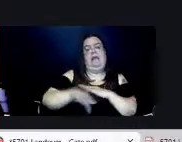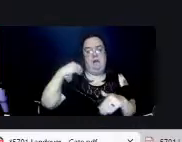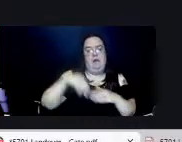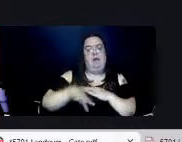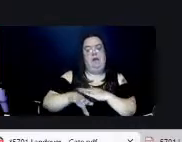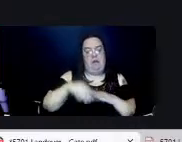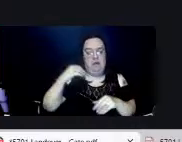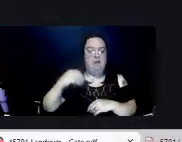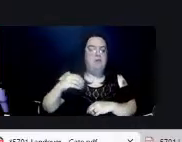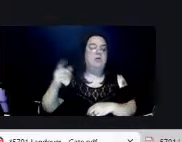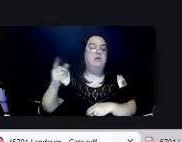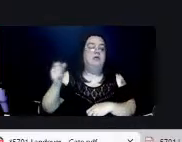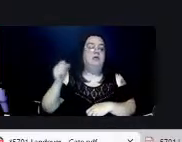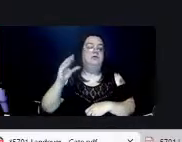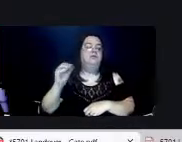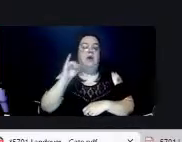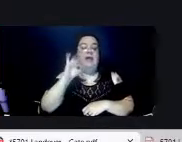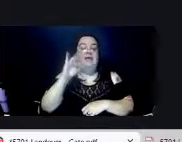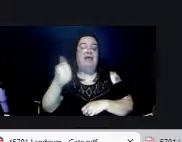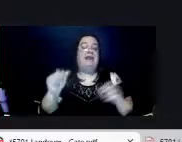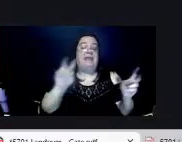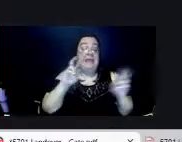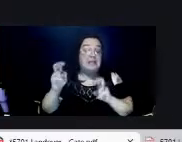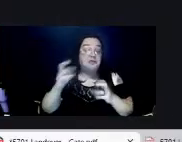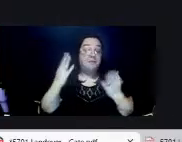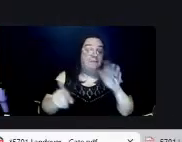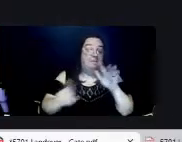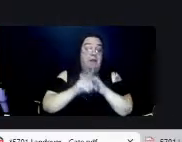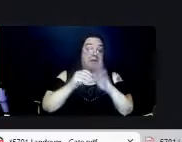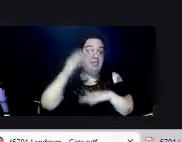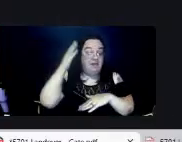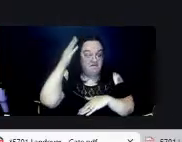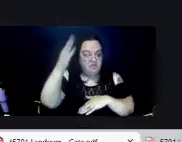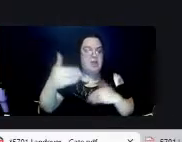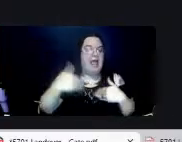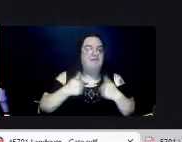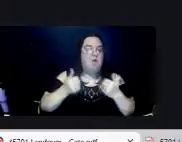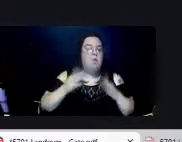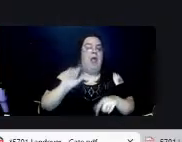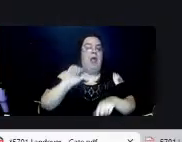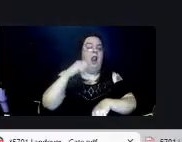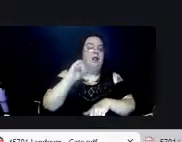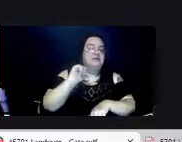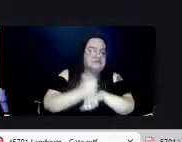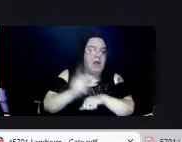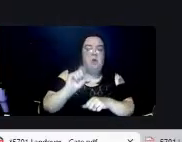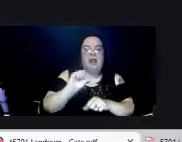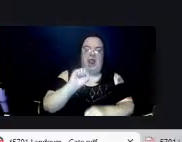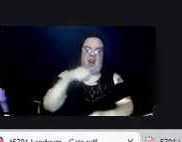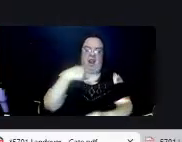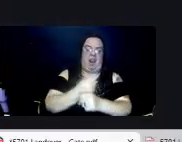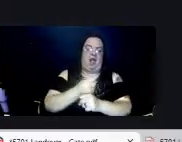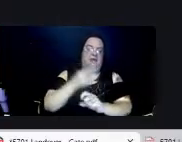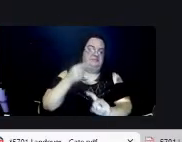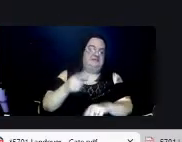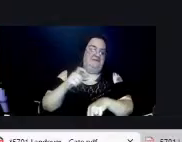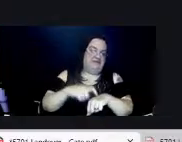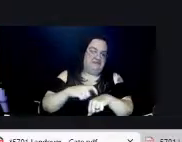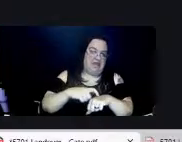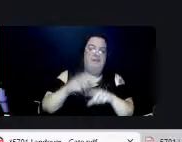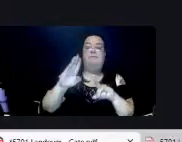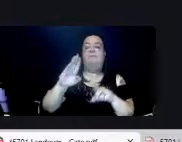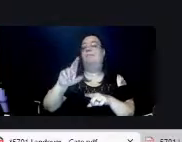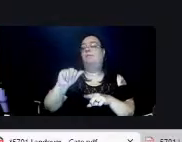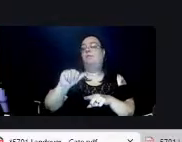certain time. Yes. It could be locked. We would have to circle back to that, because as you know, with Boyd Park, there's an